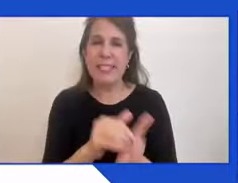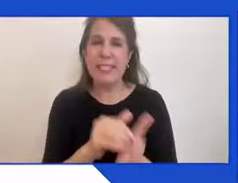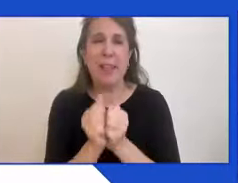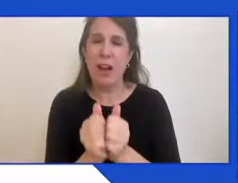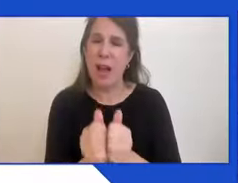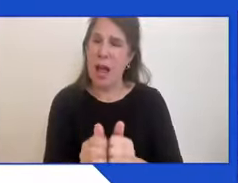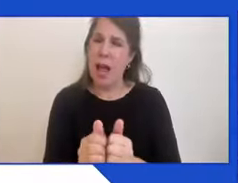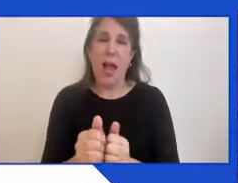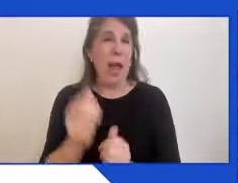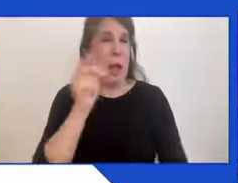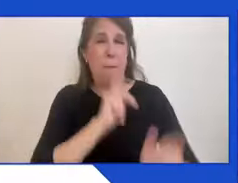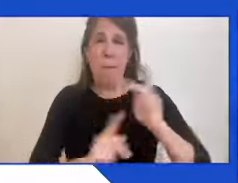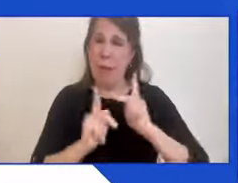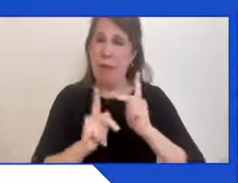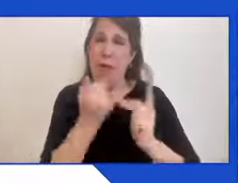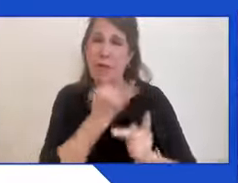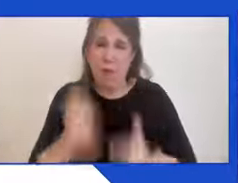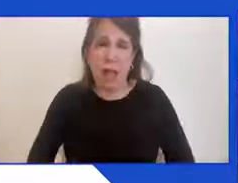Chai.